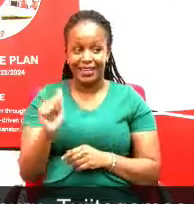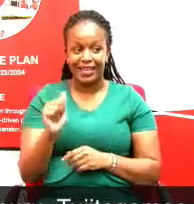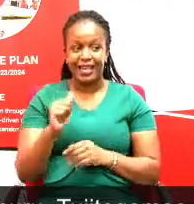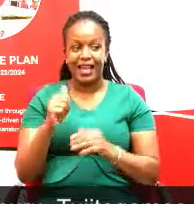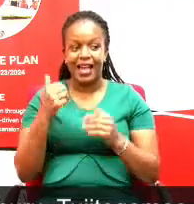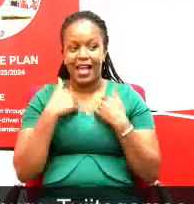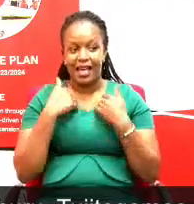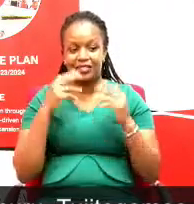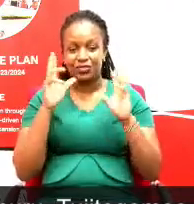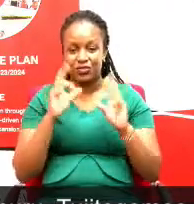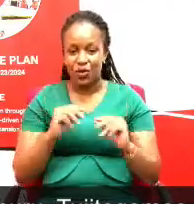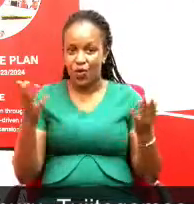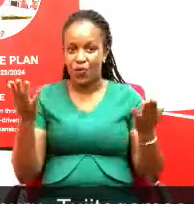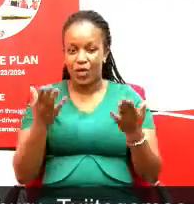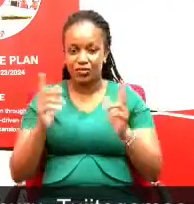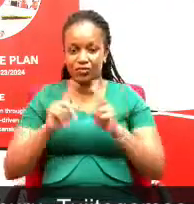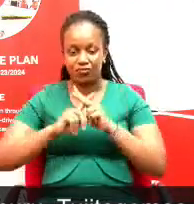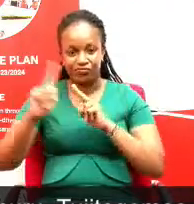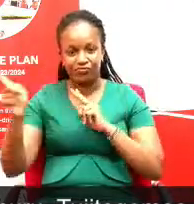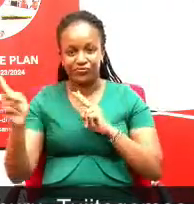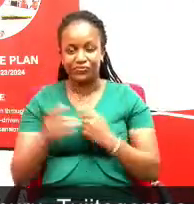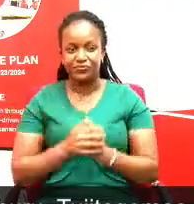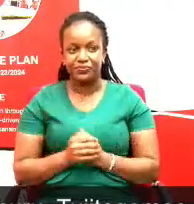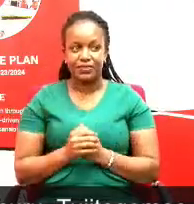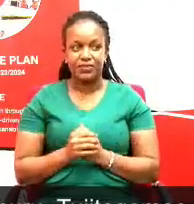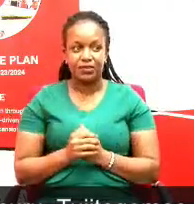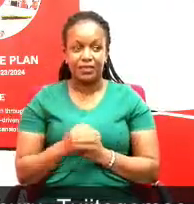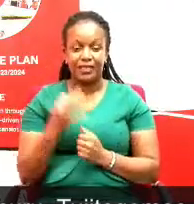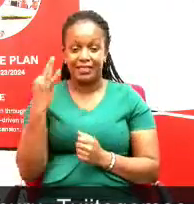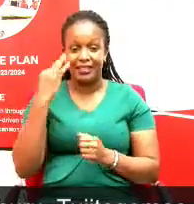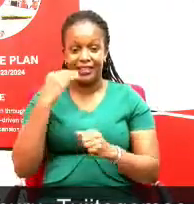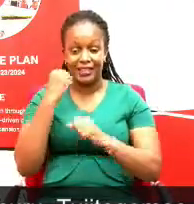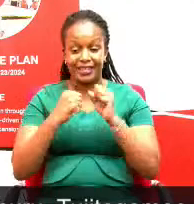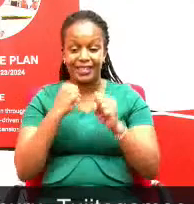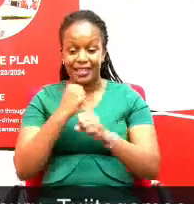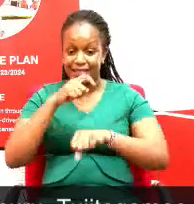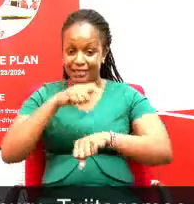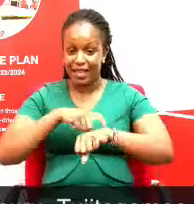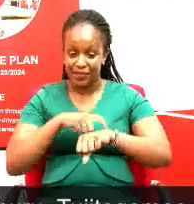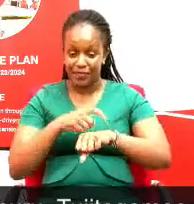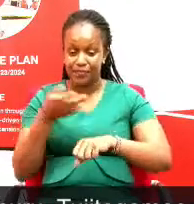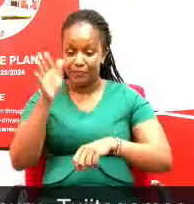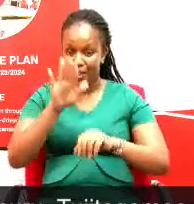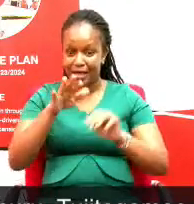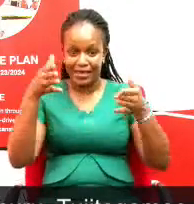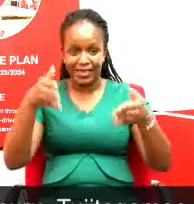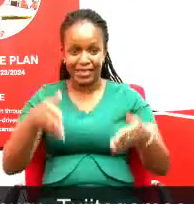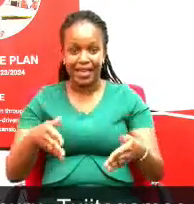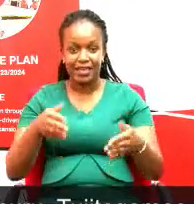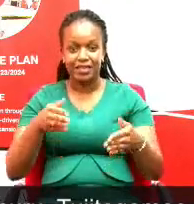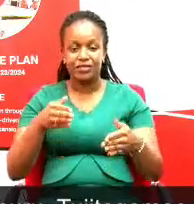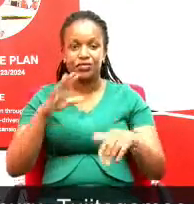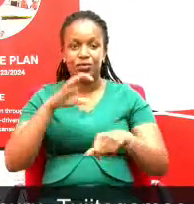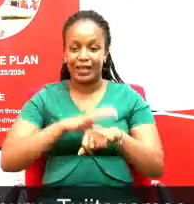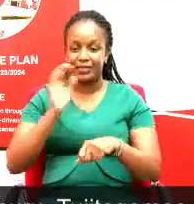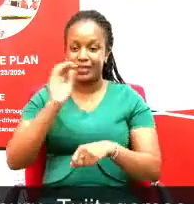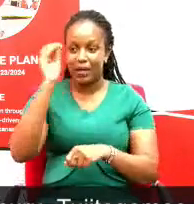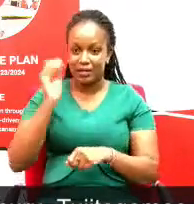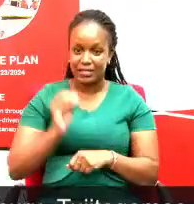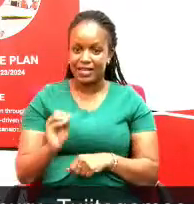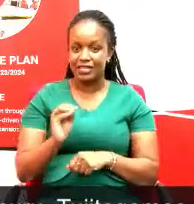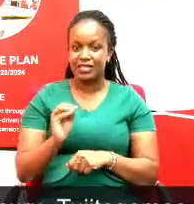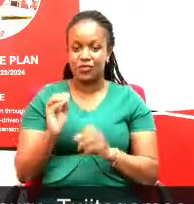nowhere to run to. So in three years' time, we'll be back here to score the